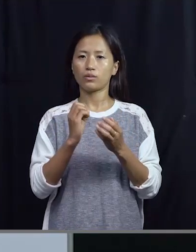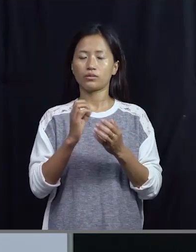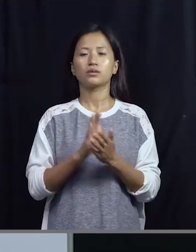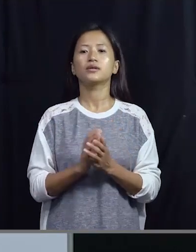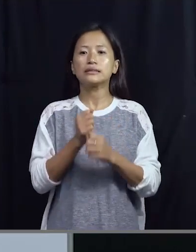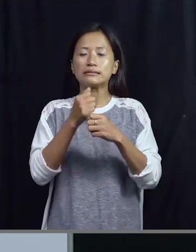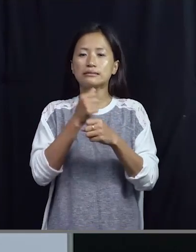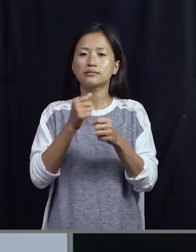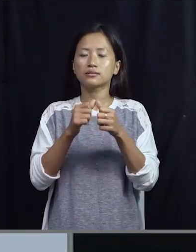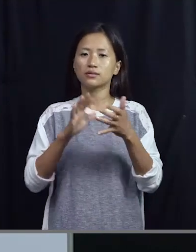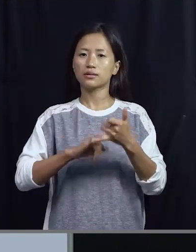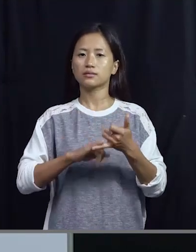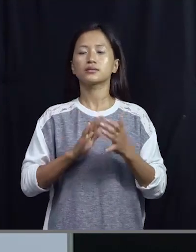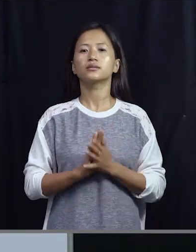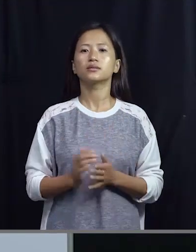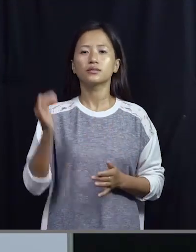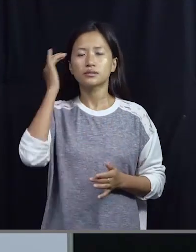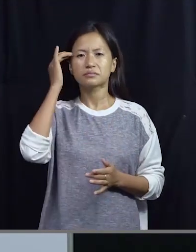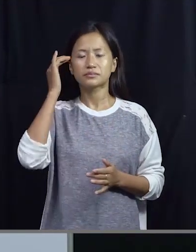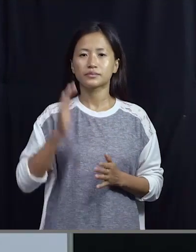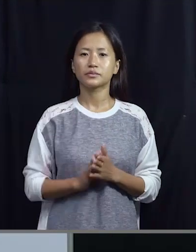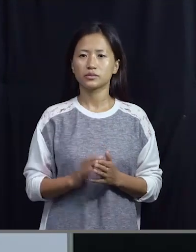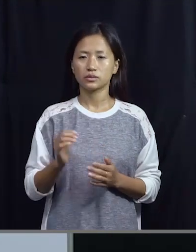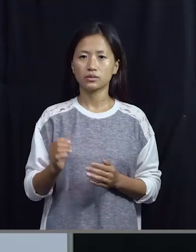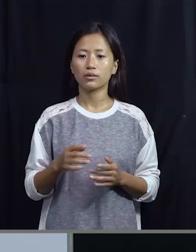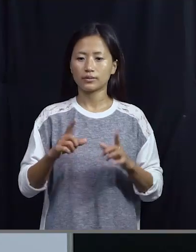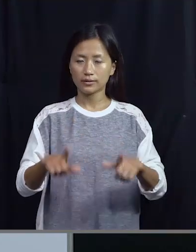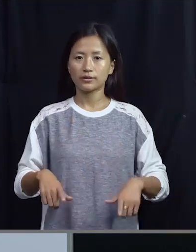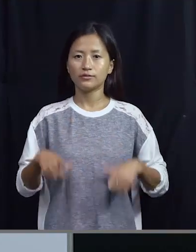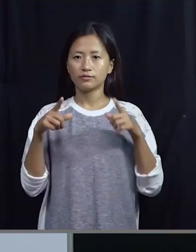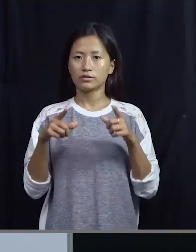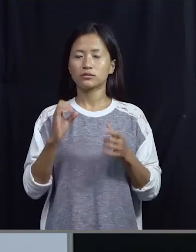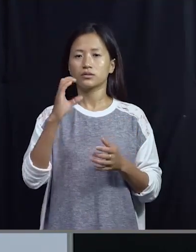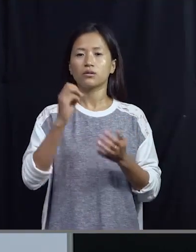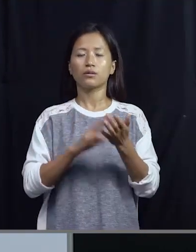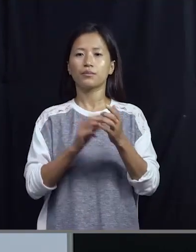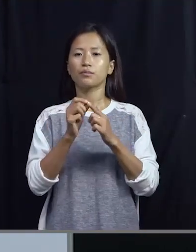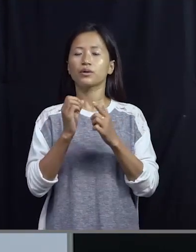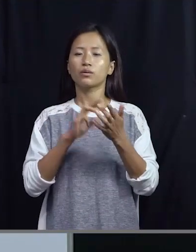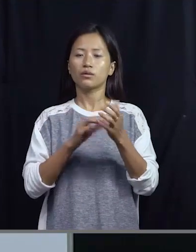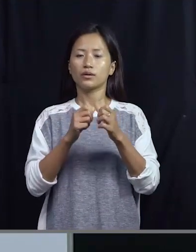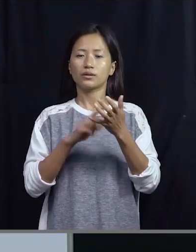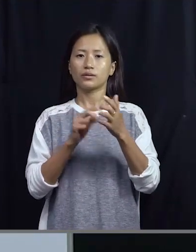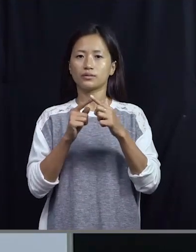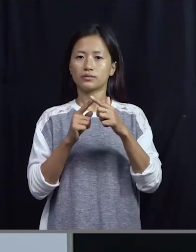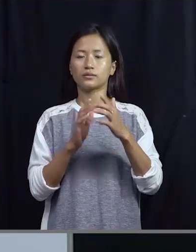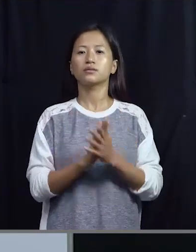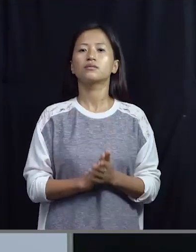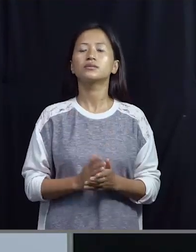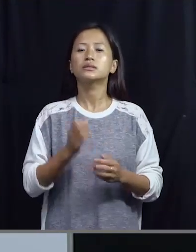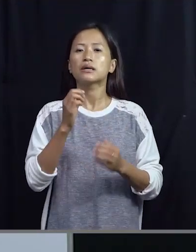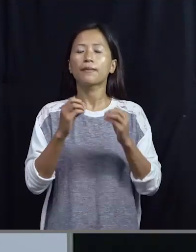you hear the word bio, you know that it's something to do with the living component, right? So a biogas